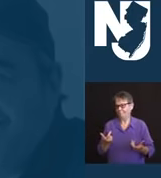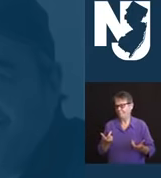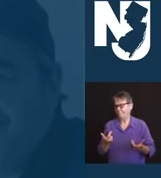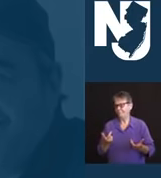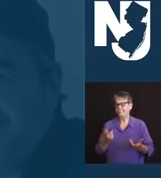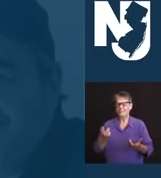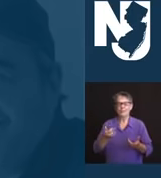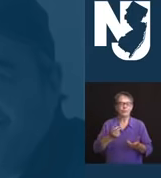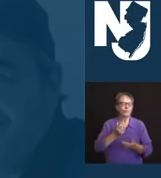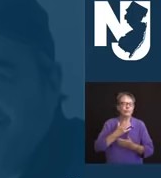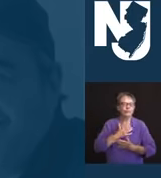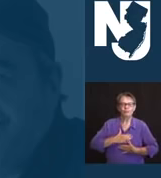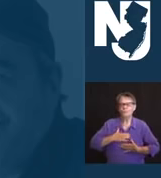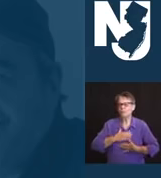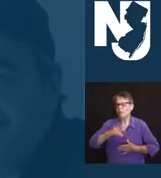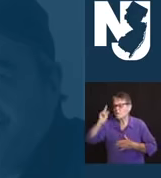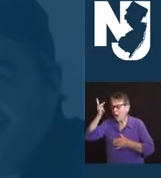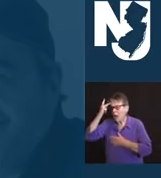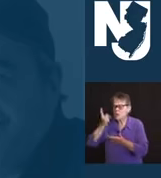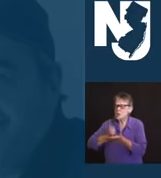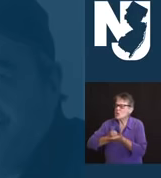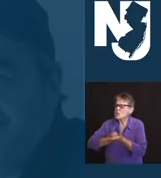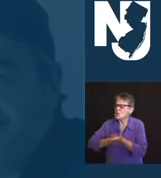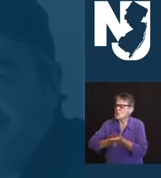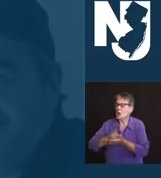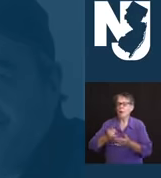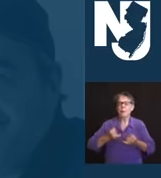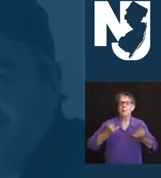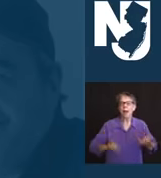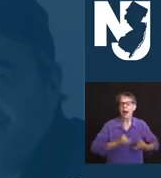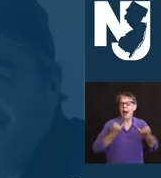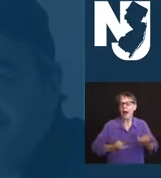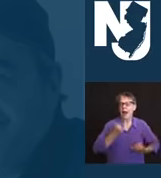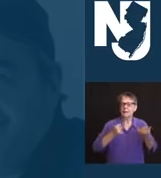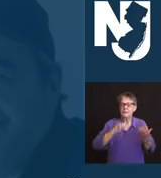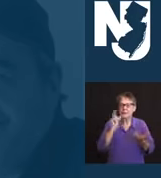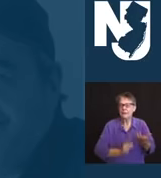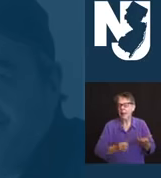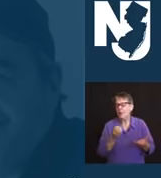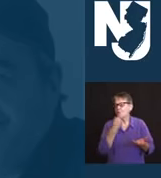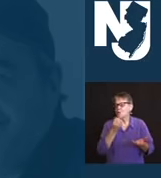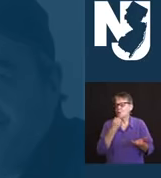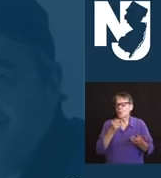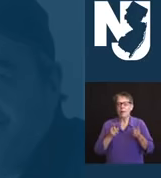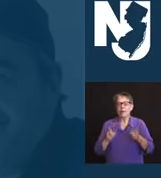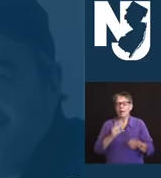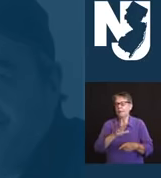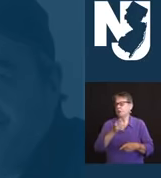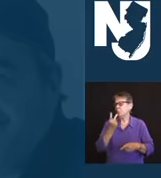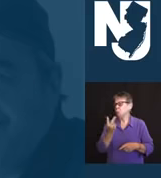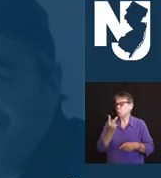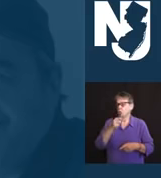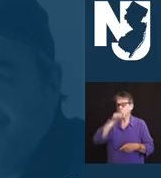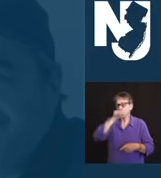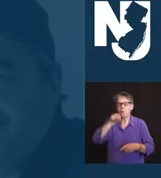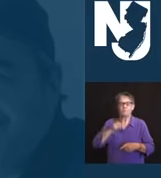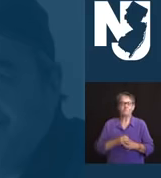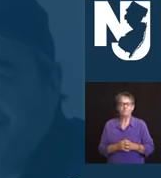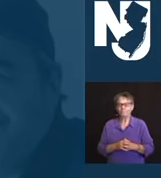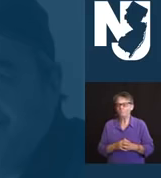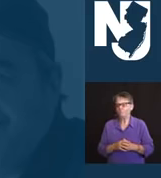talking Jersey politics. Nick was a Hudson County native and a New Jerseyan through and through. As I